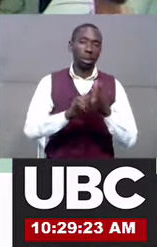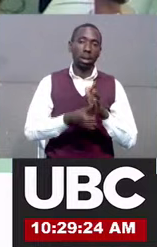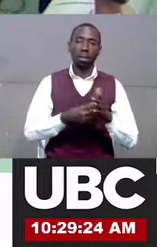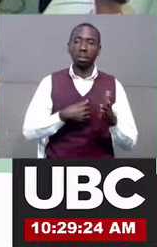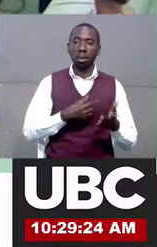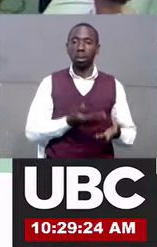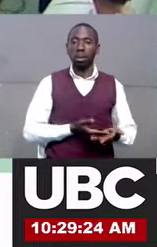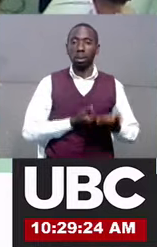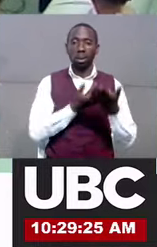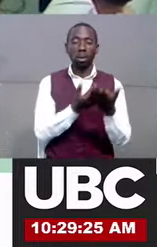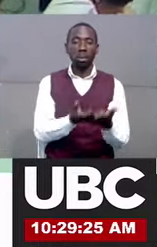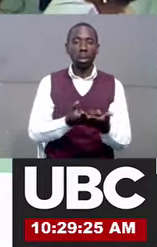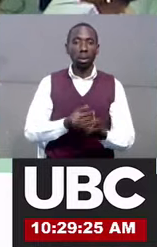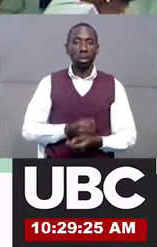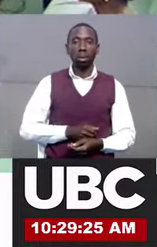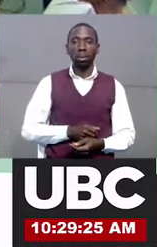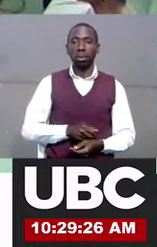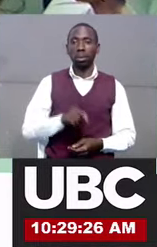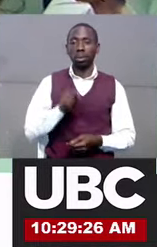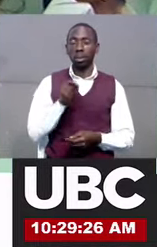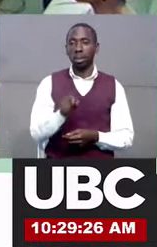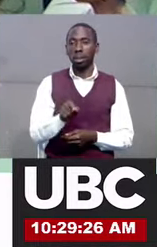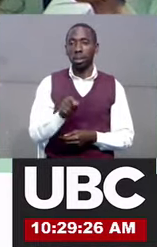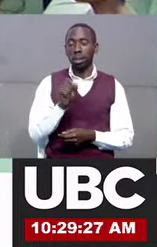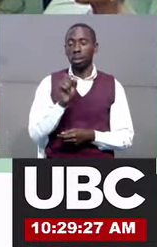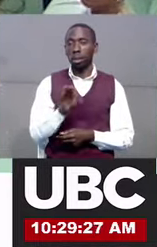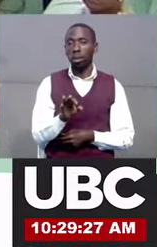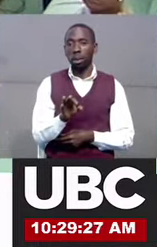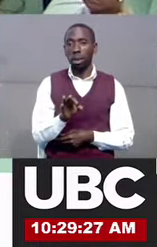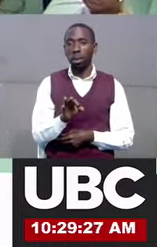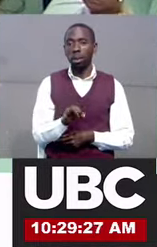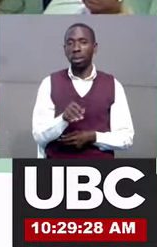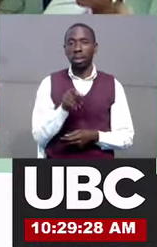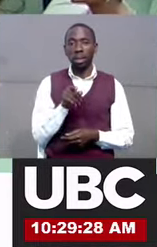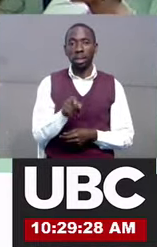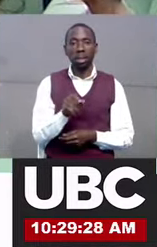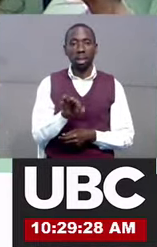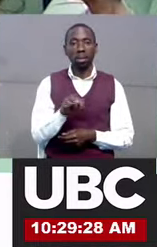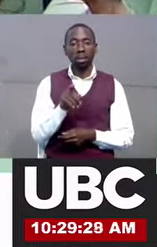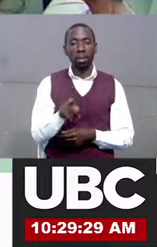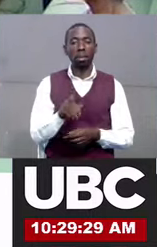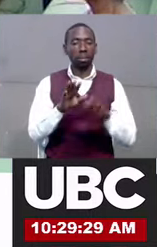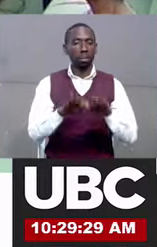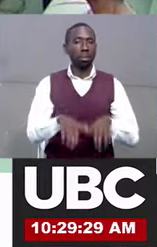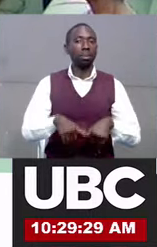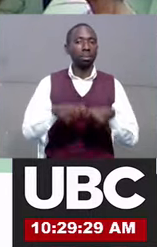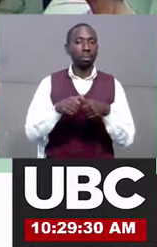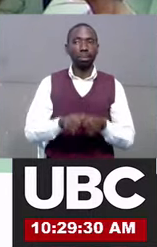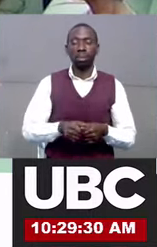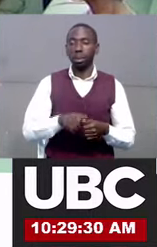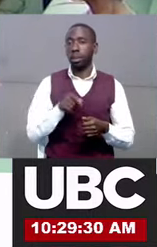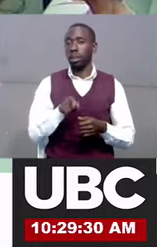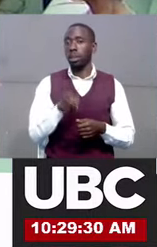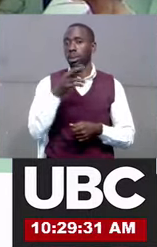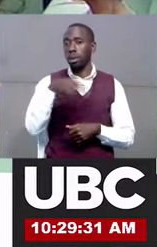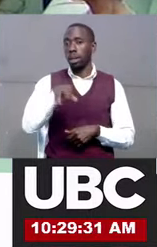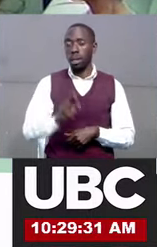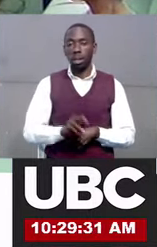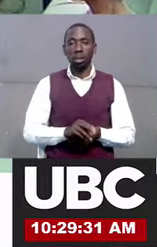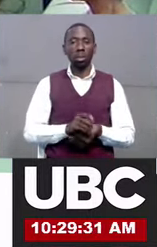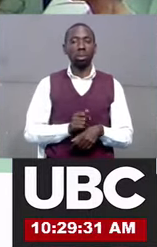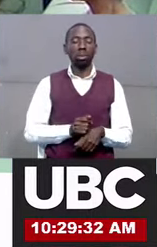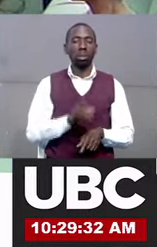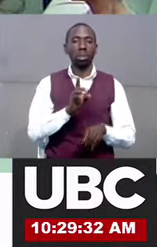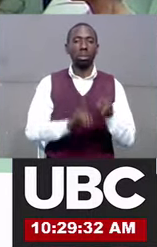is whether this parliament is right to depend